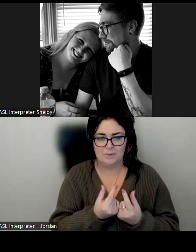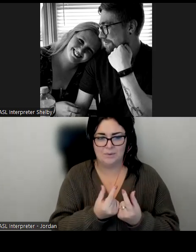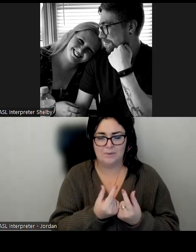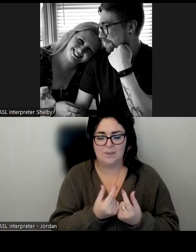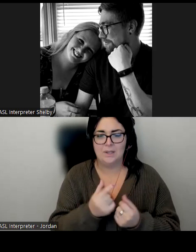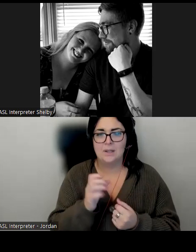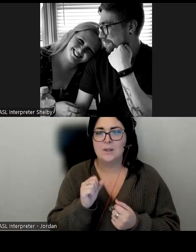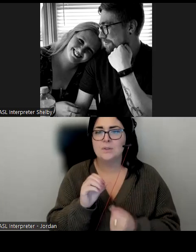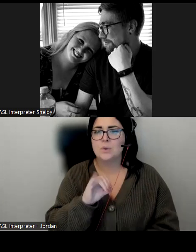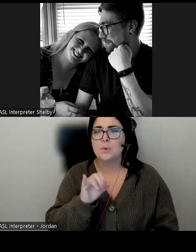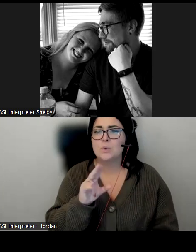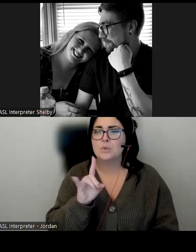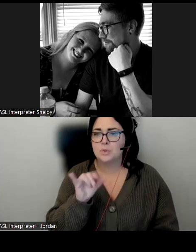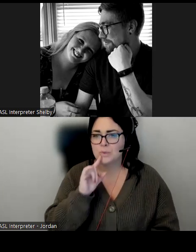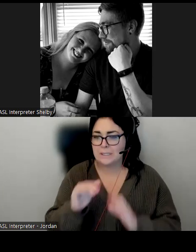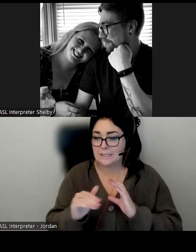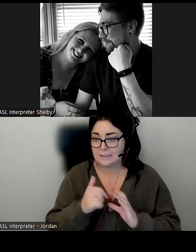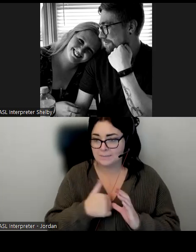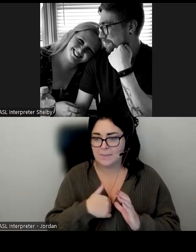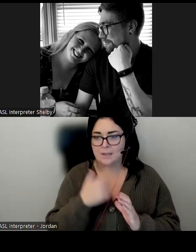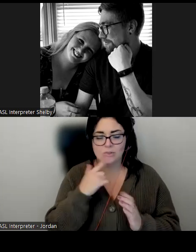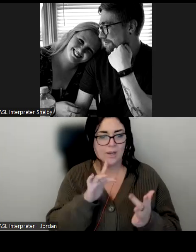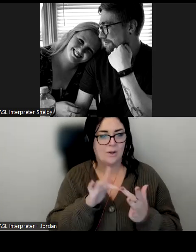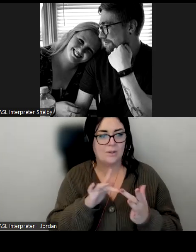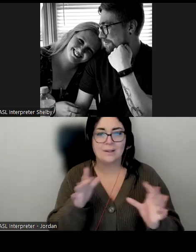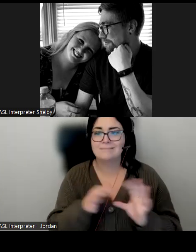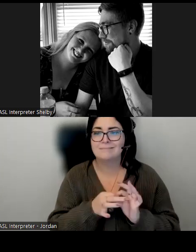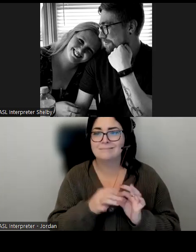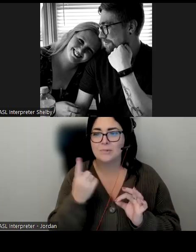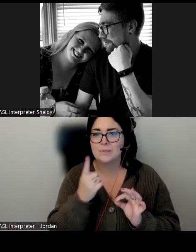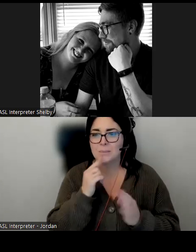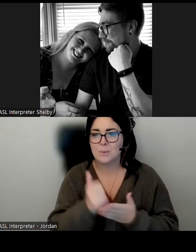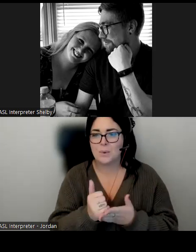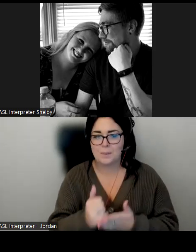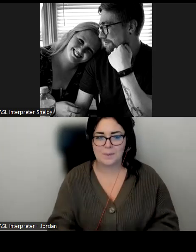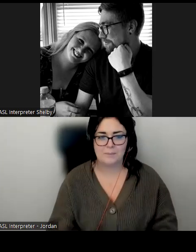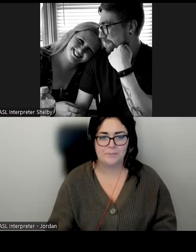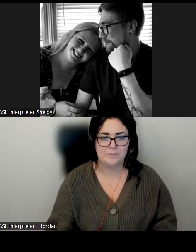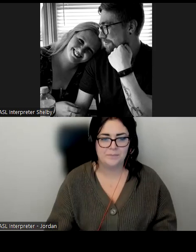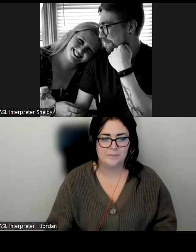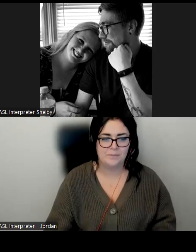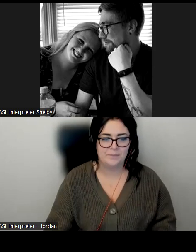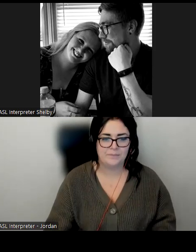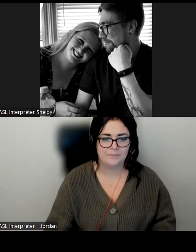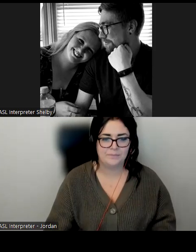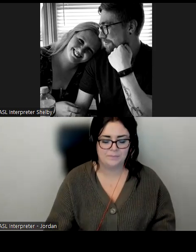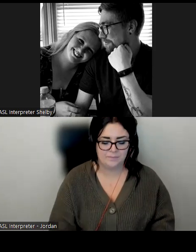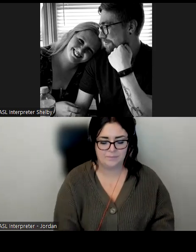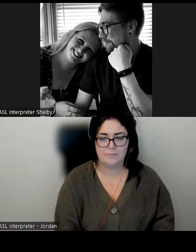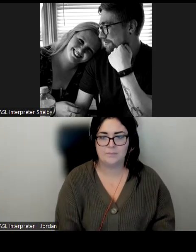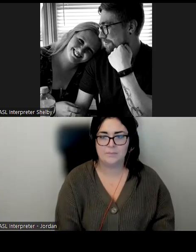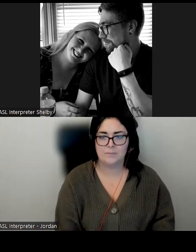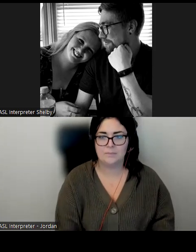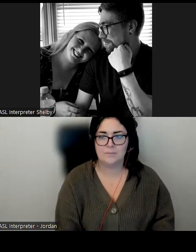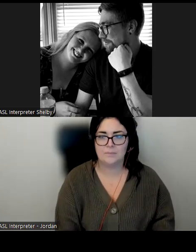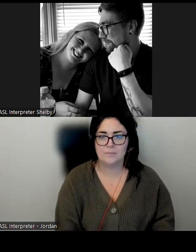But yeah, Judy, you send me an email and I'll try to get you connected with the right person that might be able to answer your question. Because recently